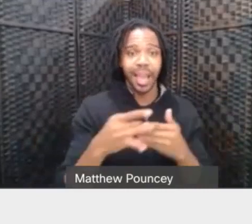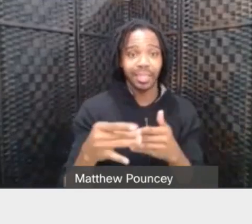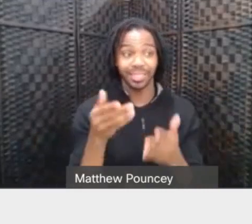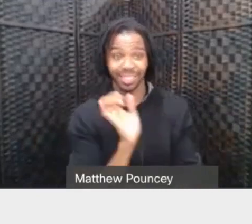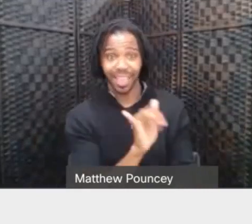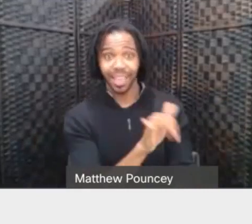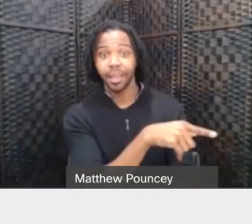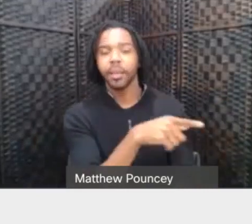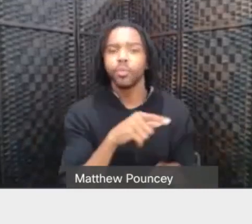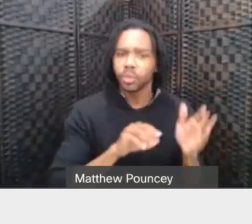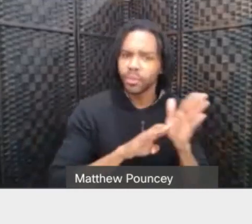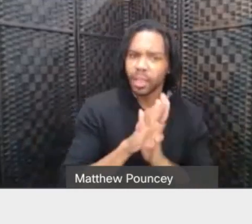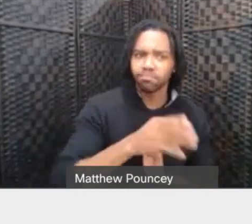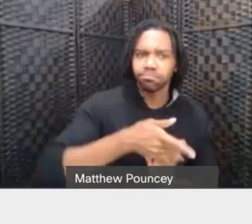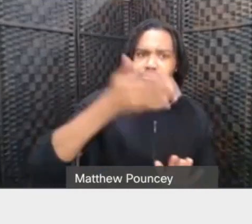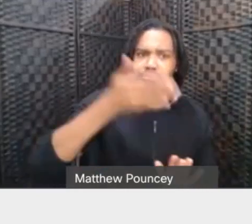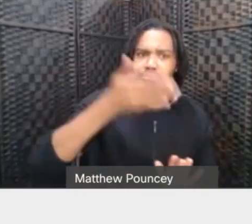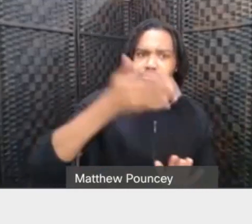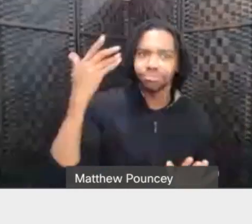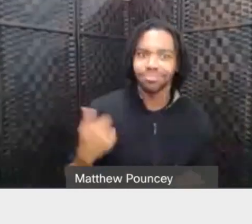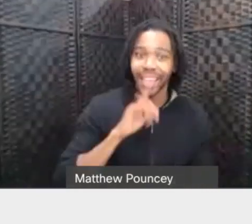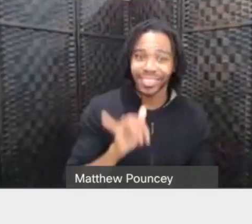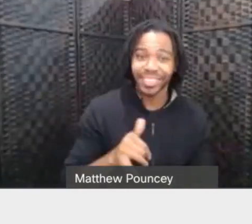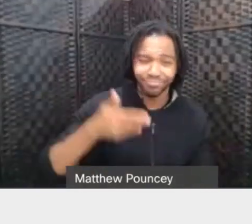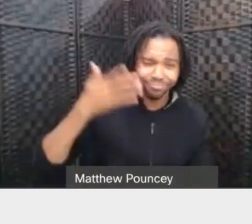which was developed quite some time ago, actually.